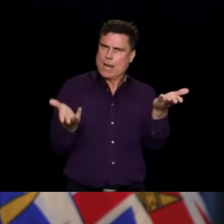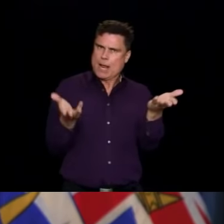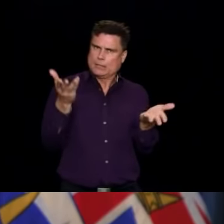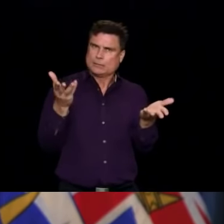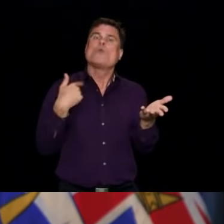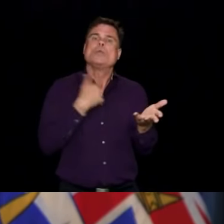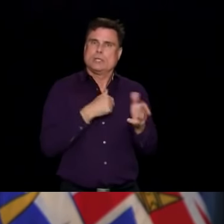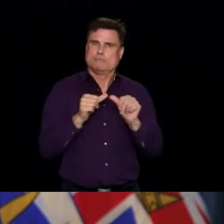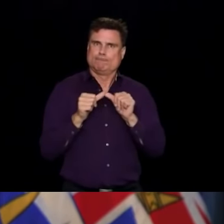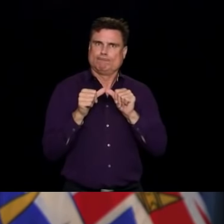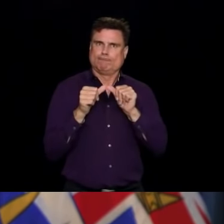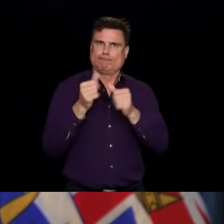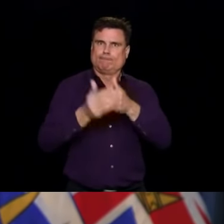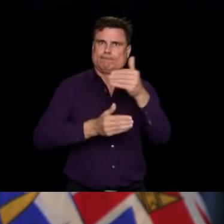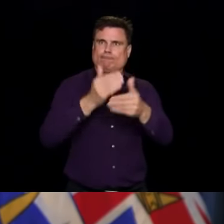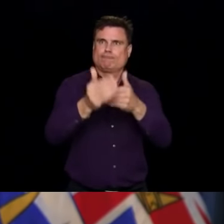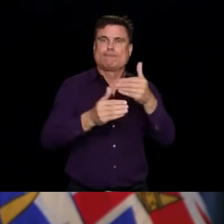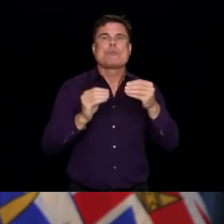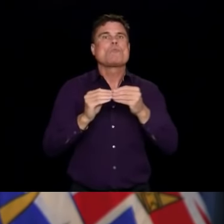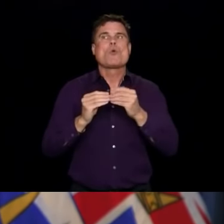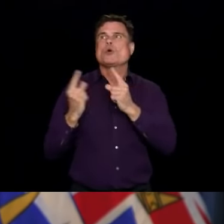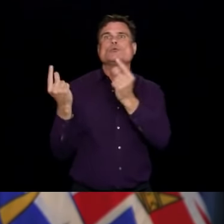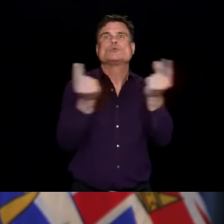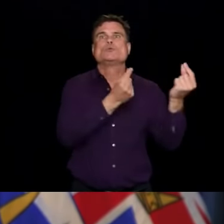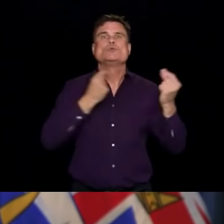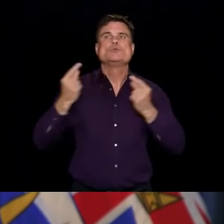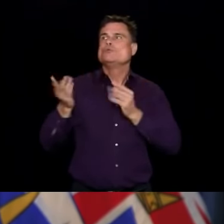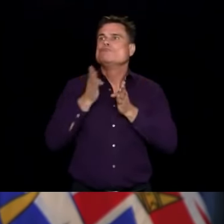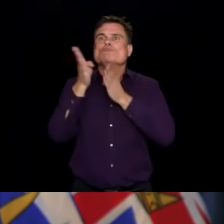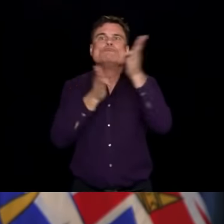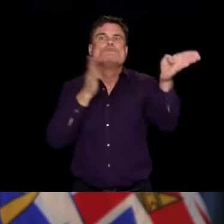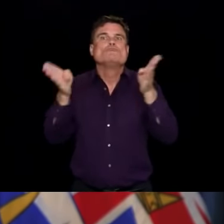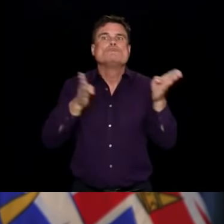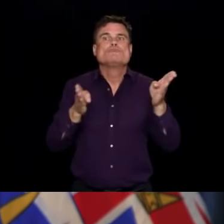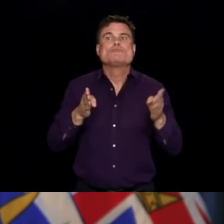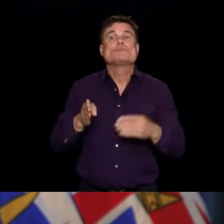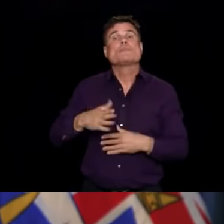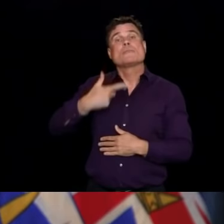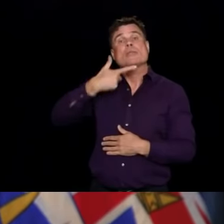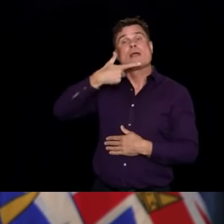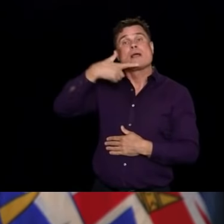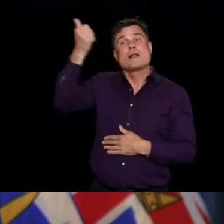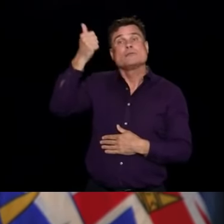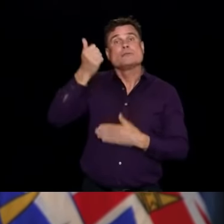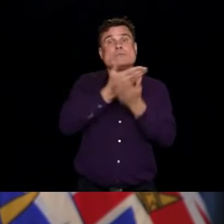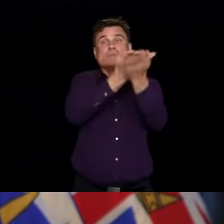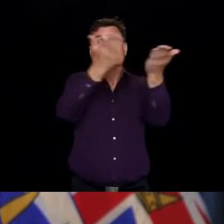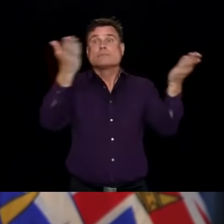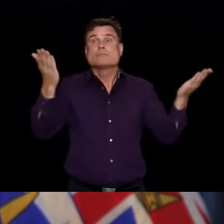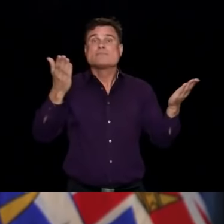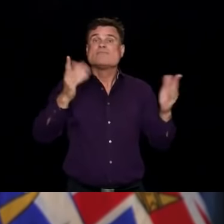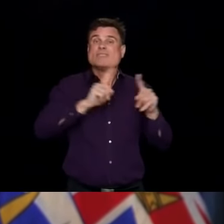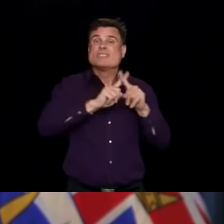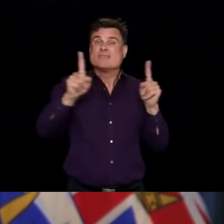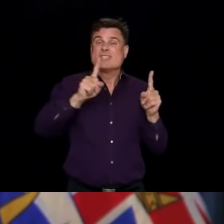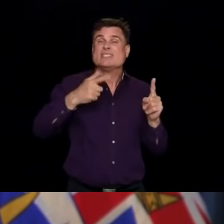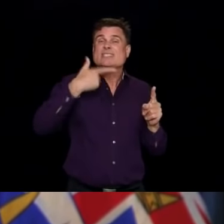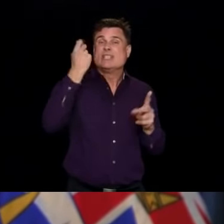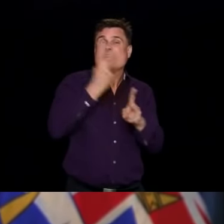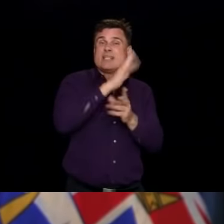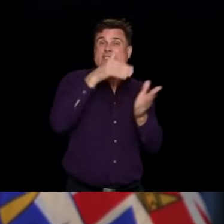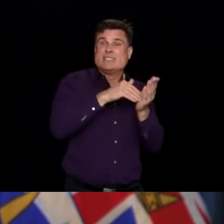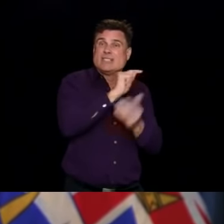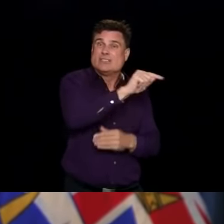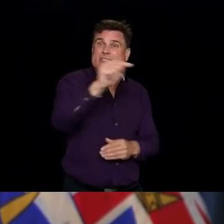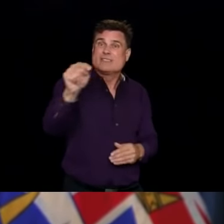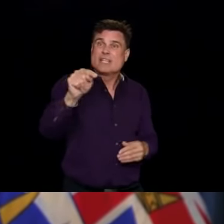personal efforts and actions, we can protect our communities, particularly our elders and seniors who we know are more